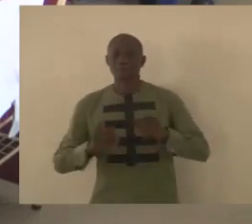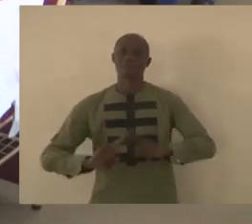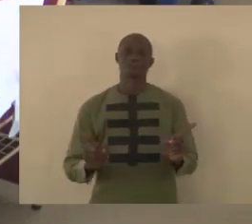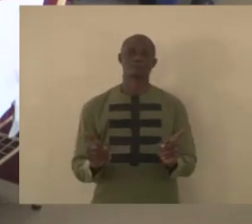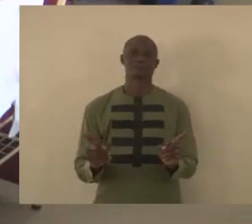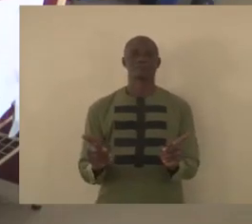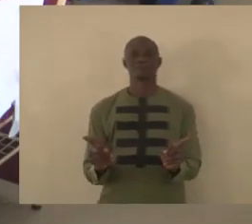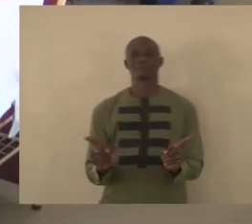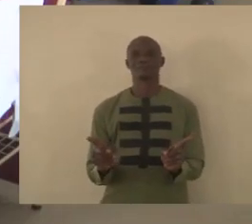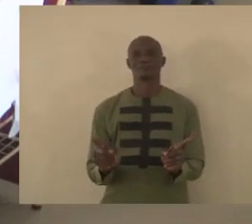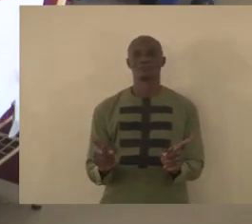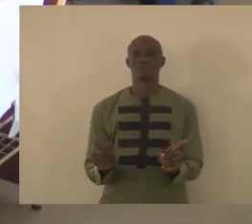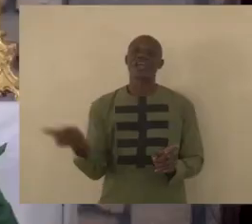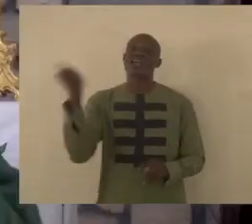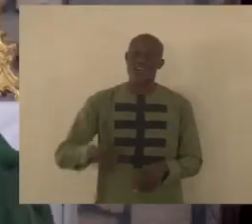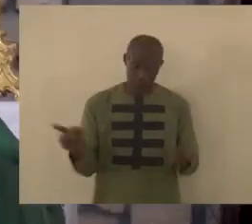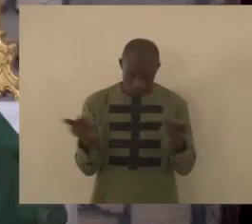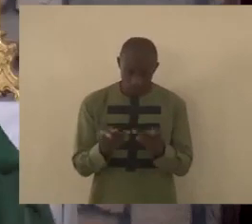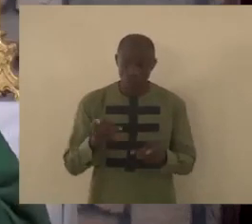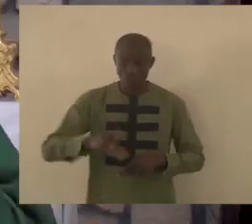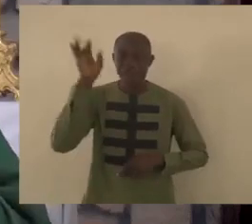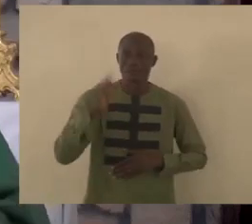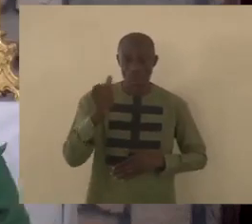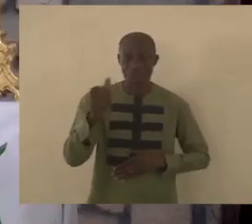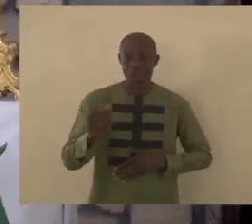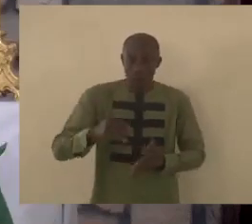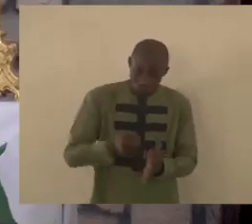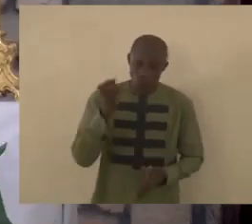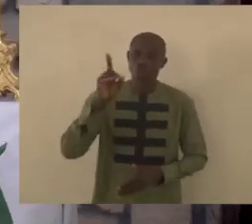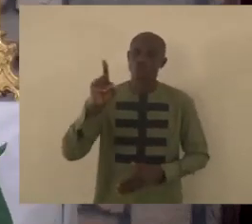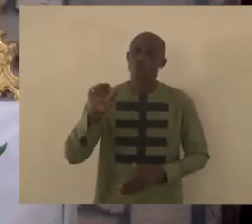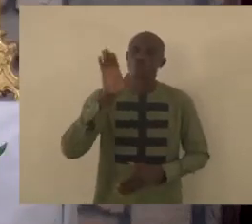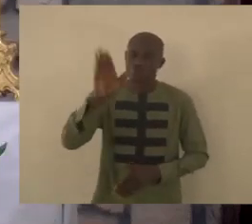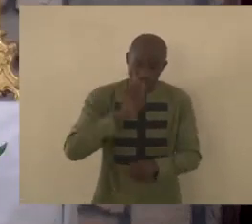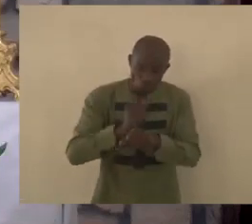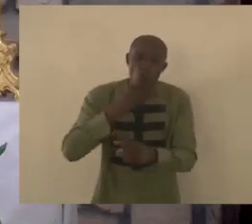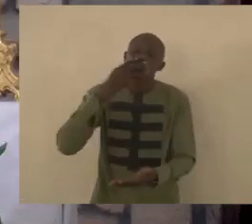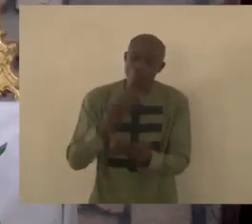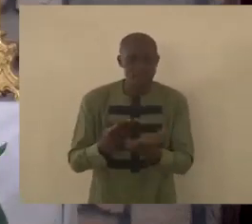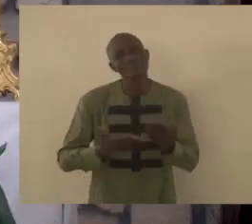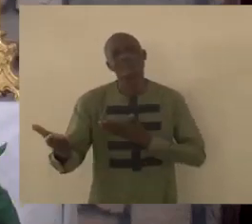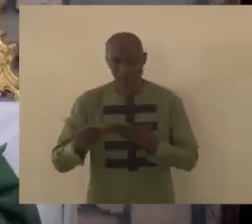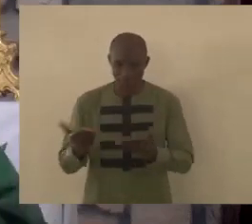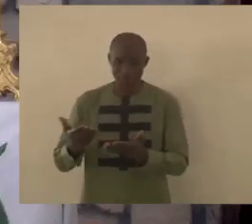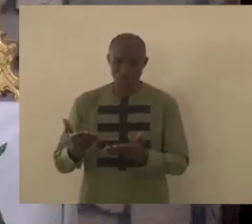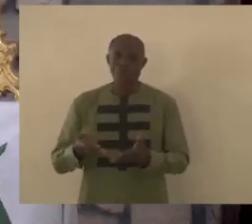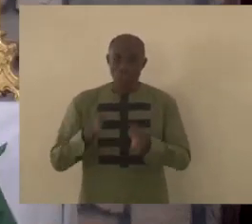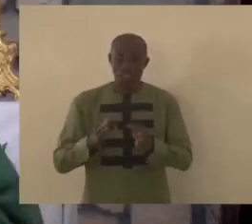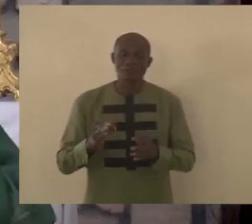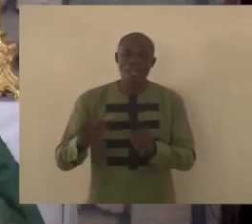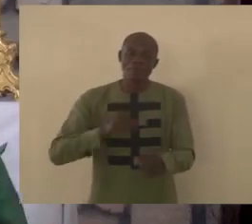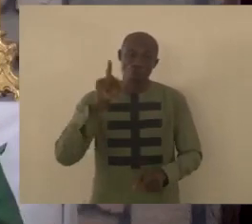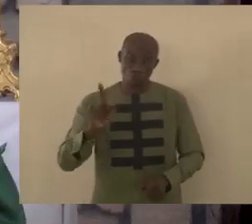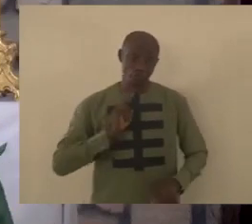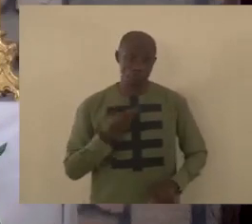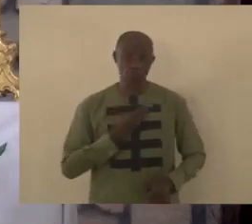bribe. Whatever position of leadership you find yourself, just do your work well. Serve. And